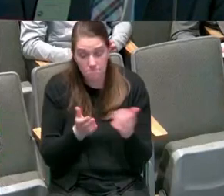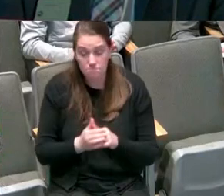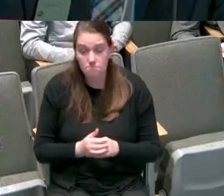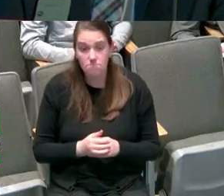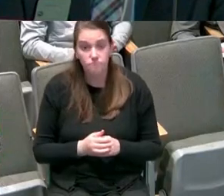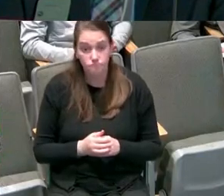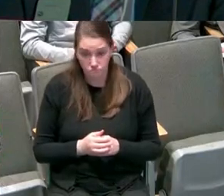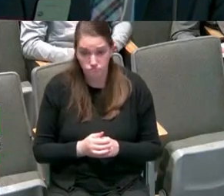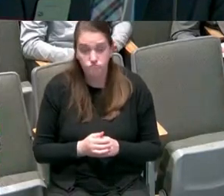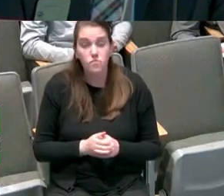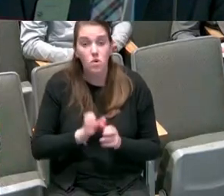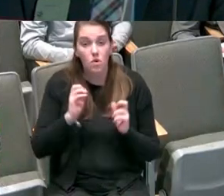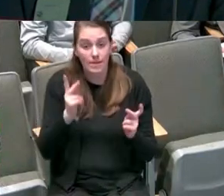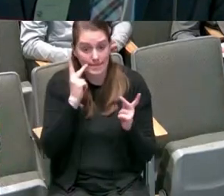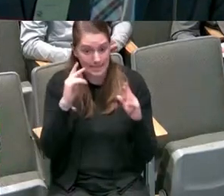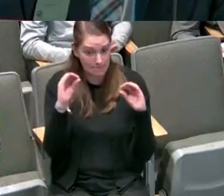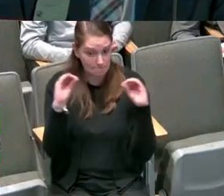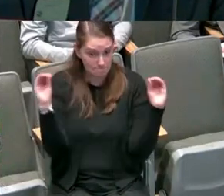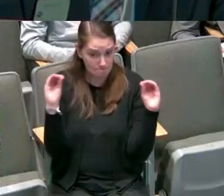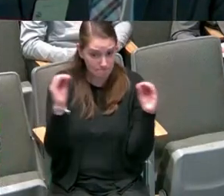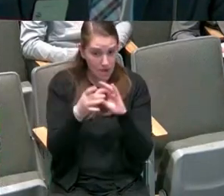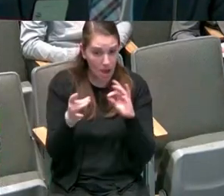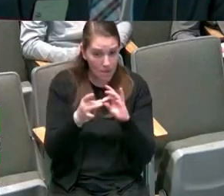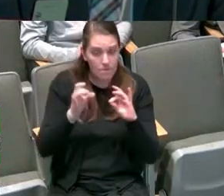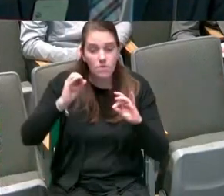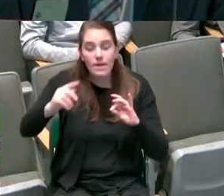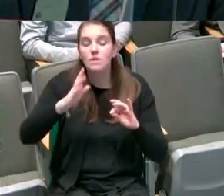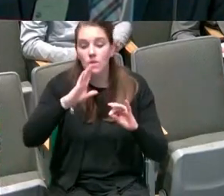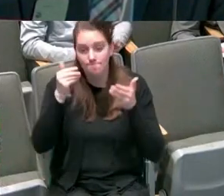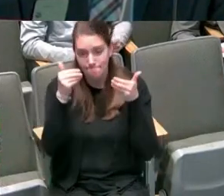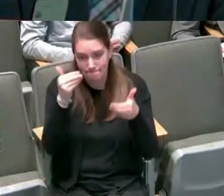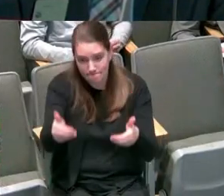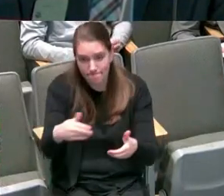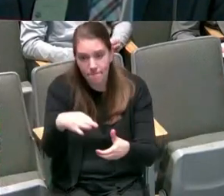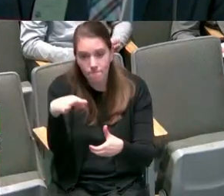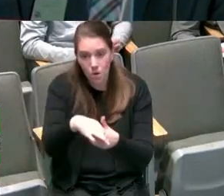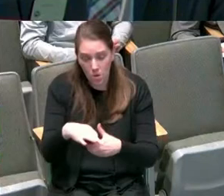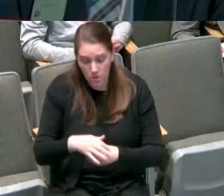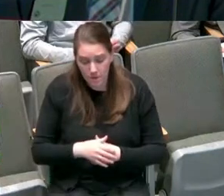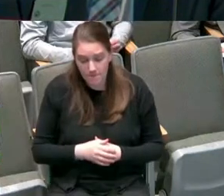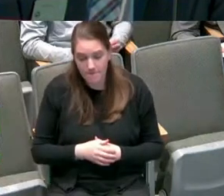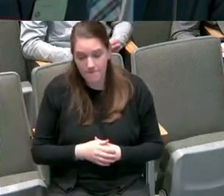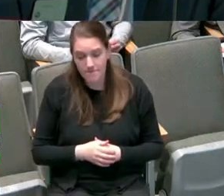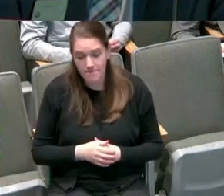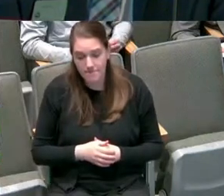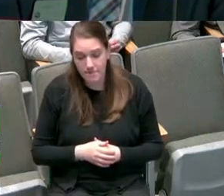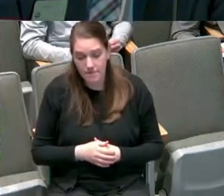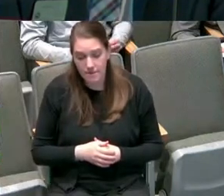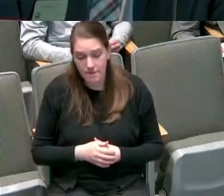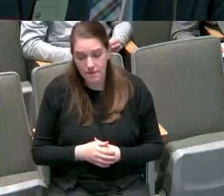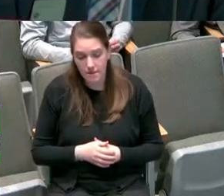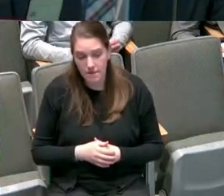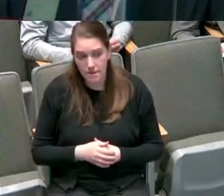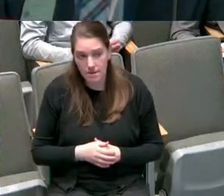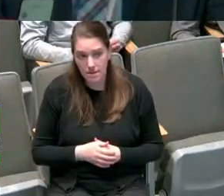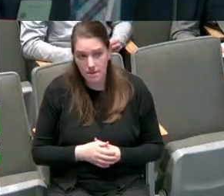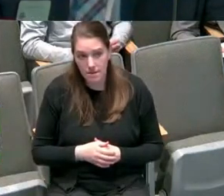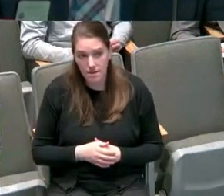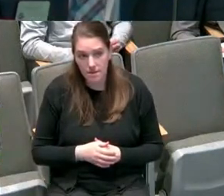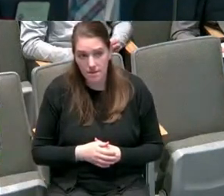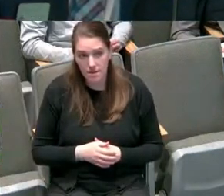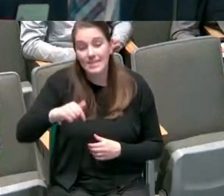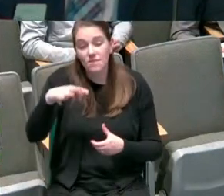okay seeing that there are none we will vote I will mention two because this is um a voting for